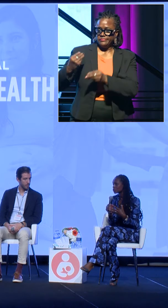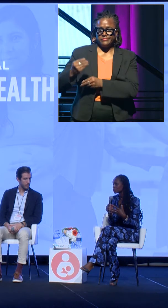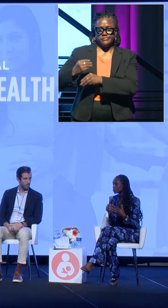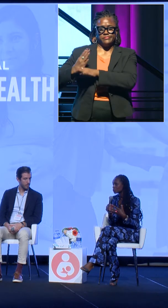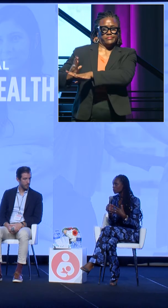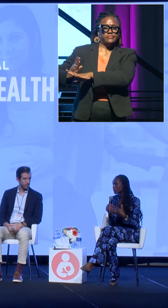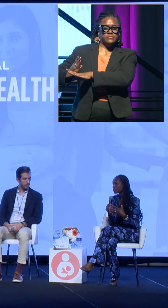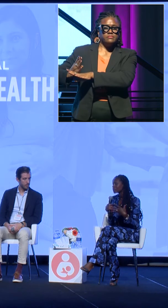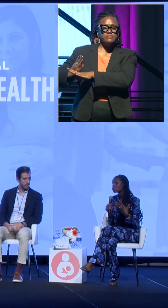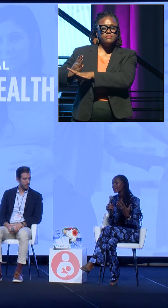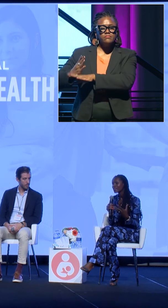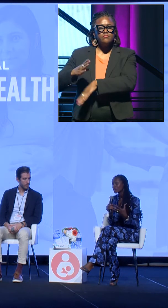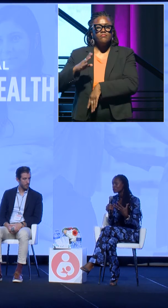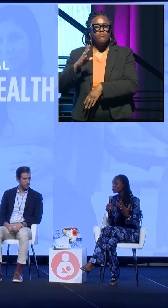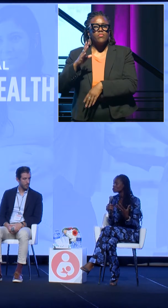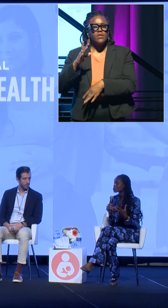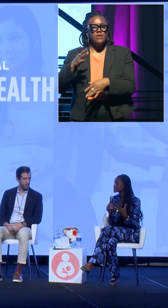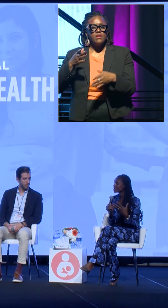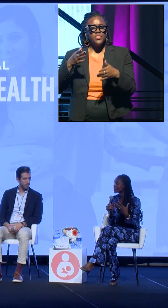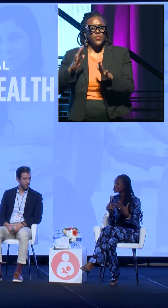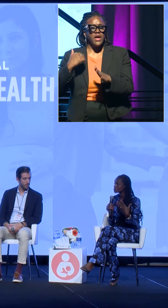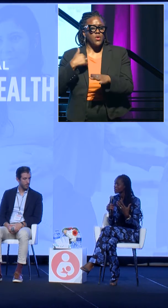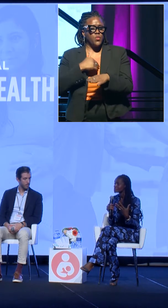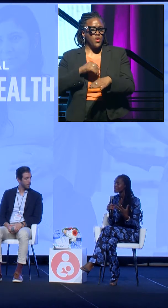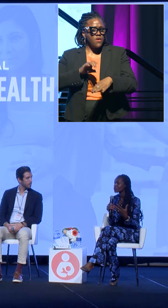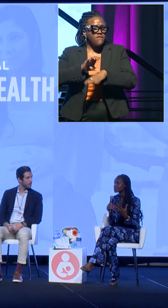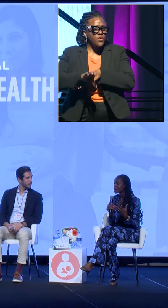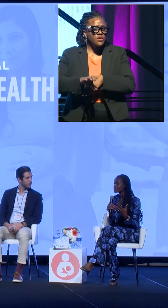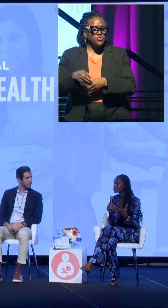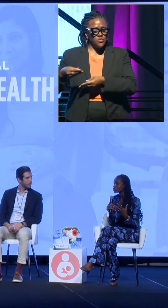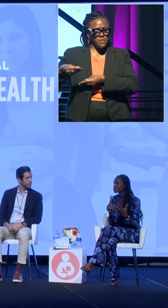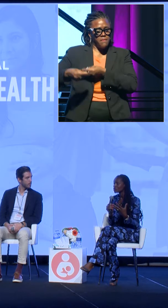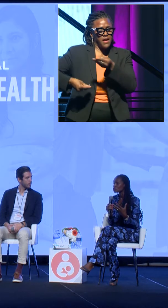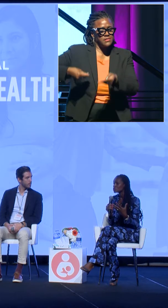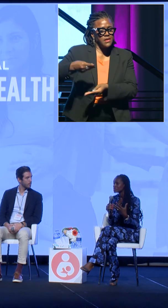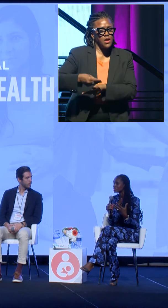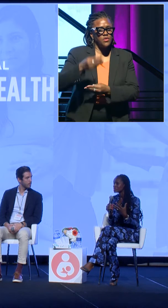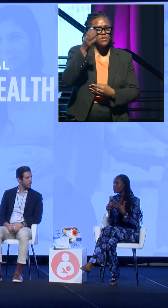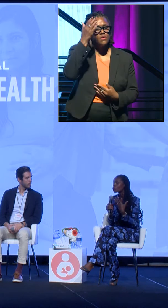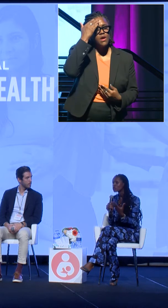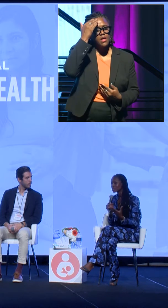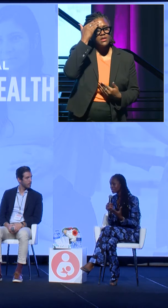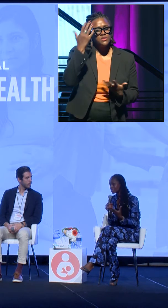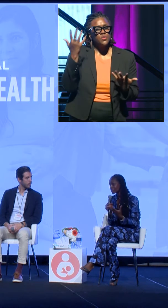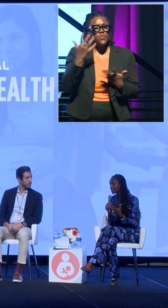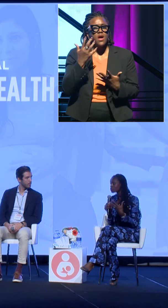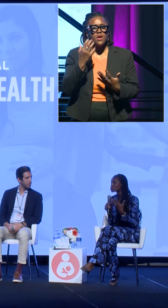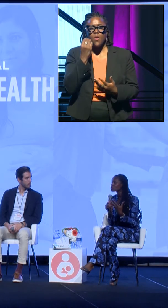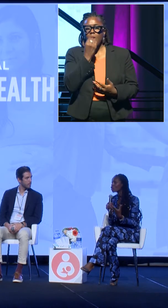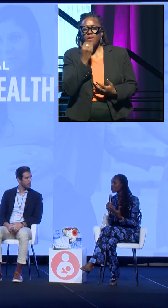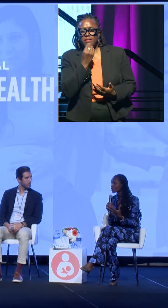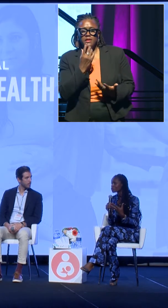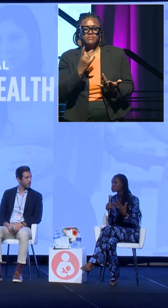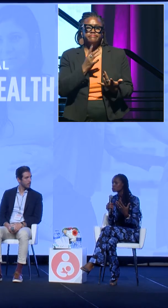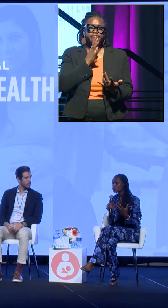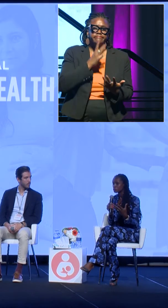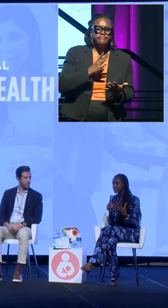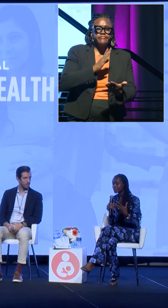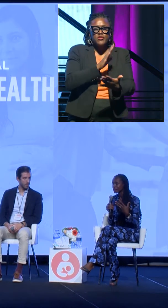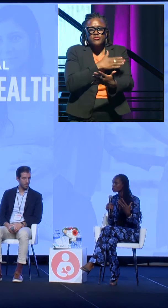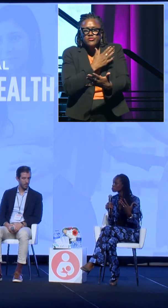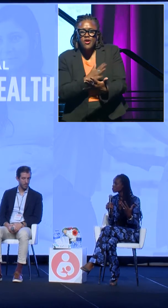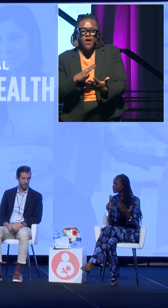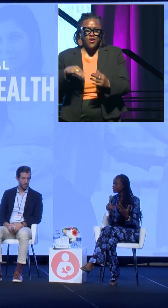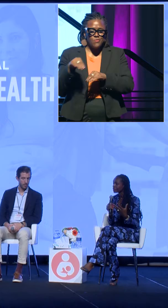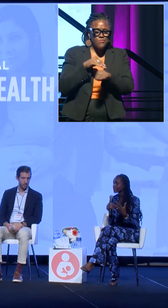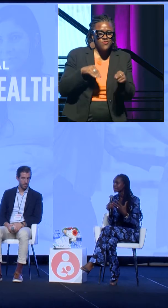And so, and the way that we were forced to actually pass down knowledge was orally and through song and through